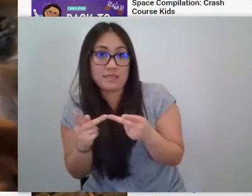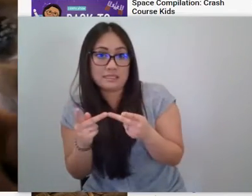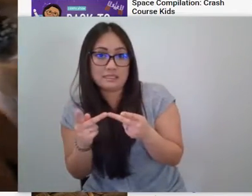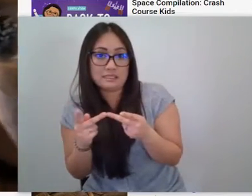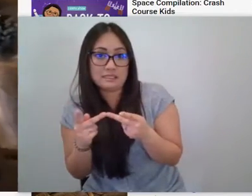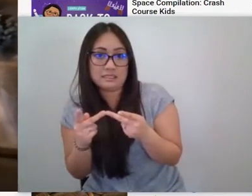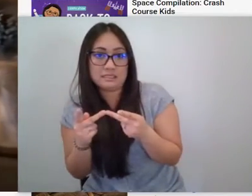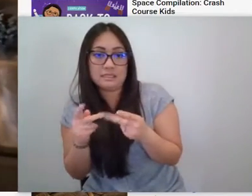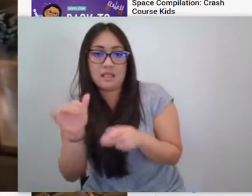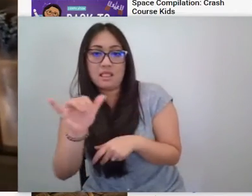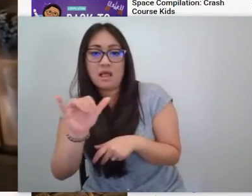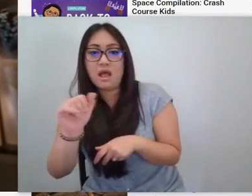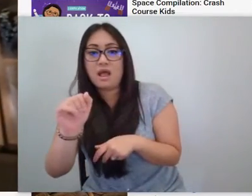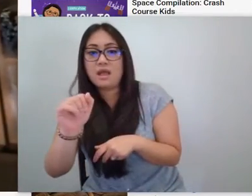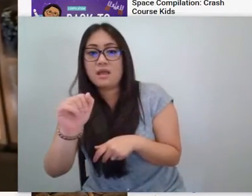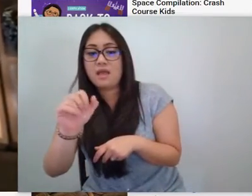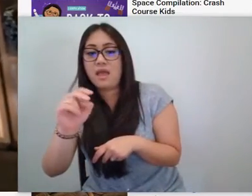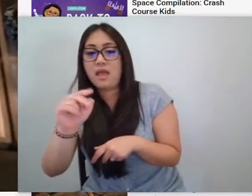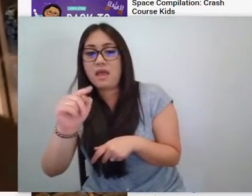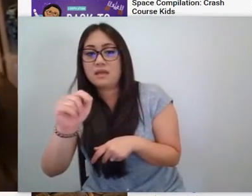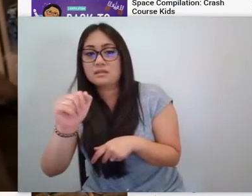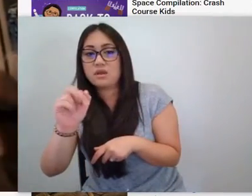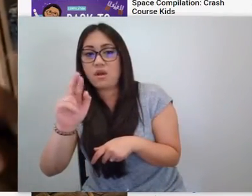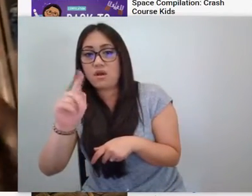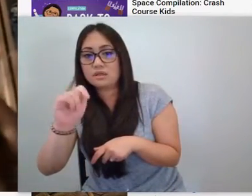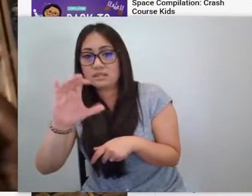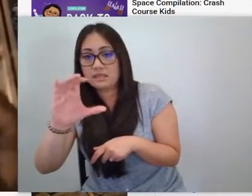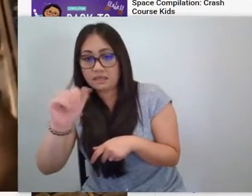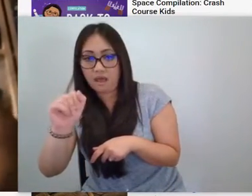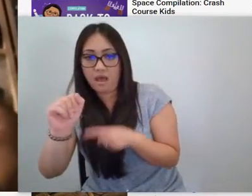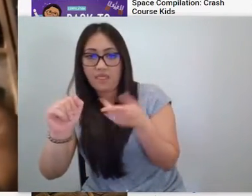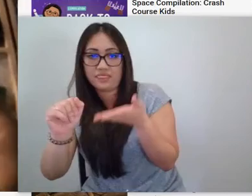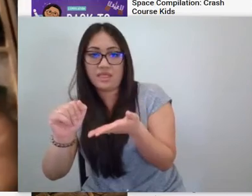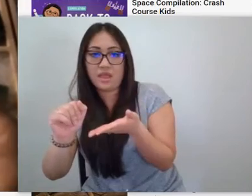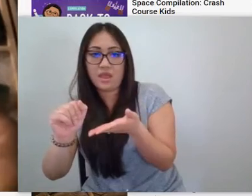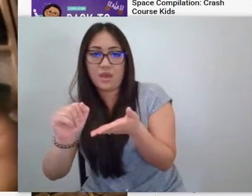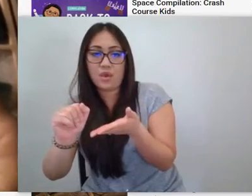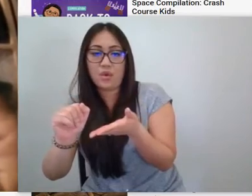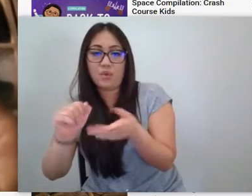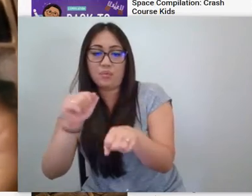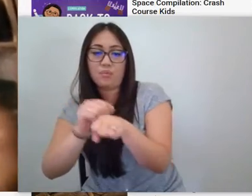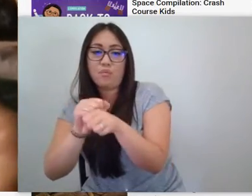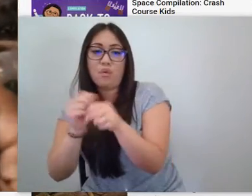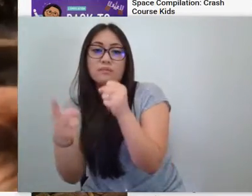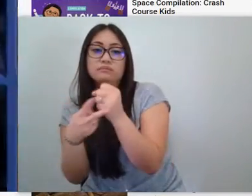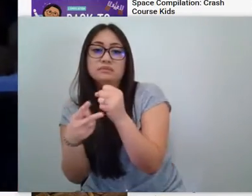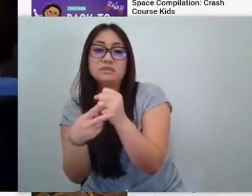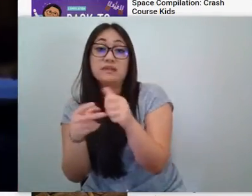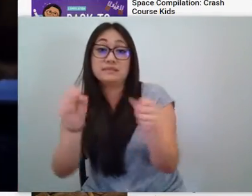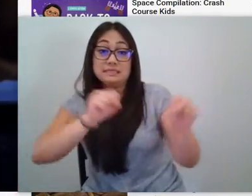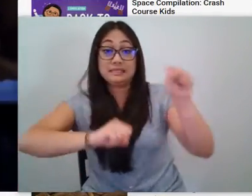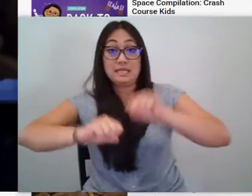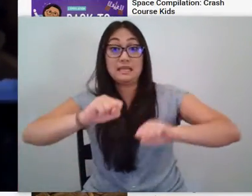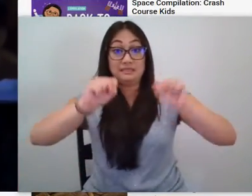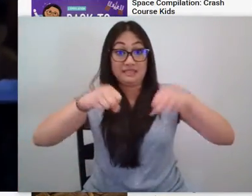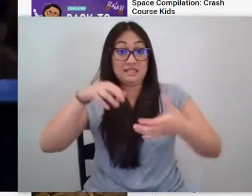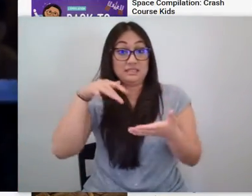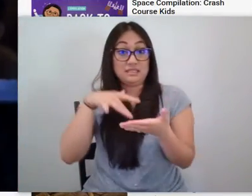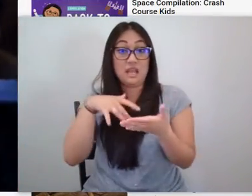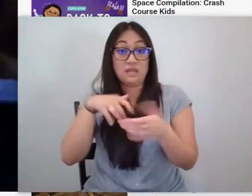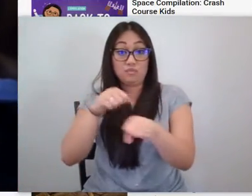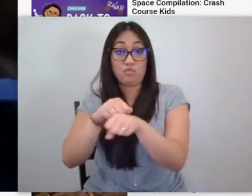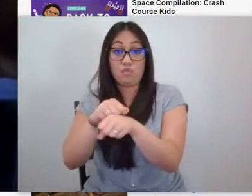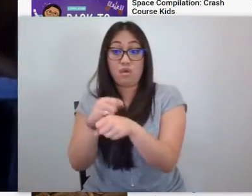over the years, scientists have collected more than 10,000 meteorites to study. The next time you look up